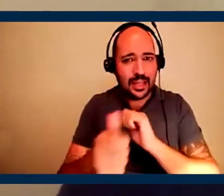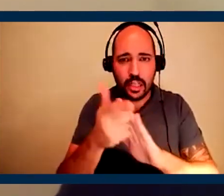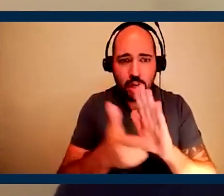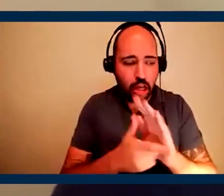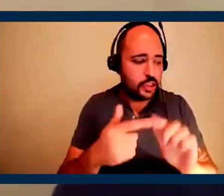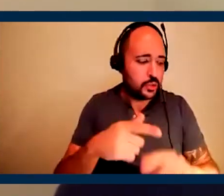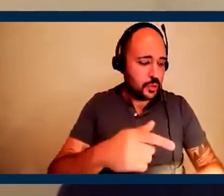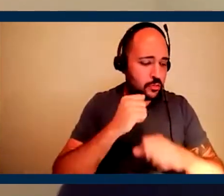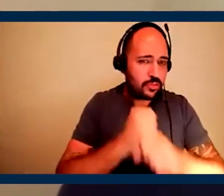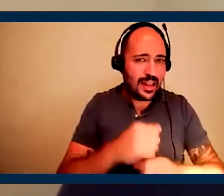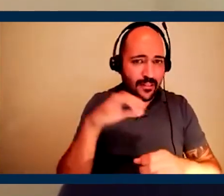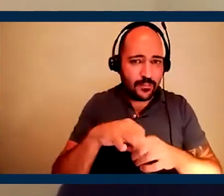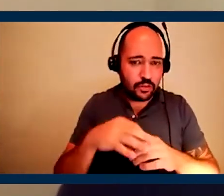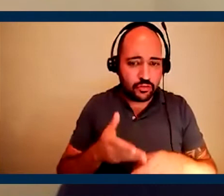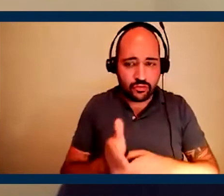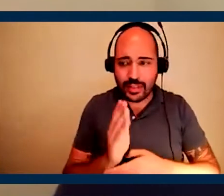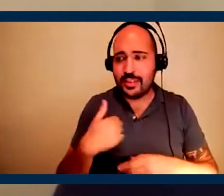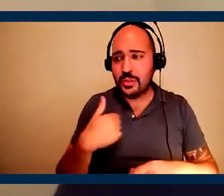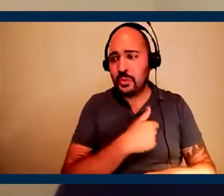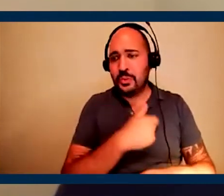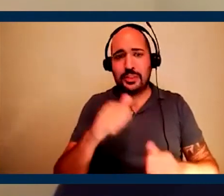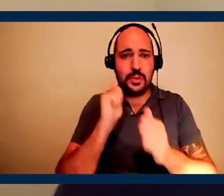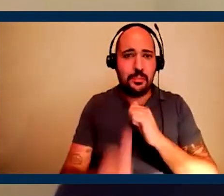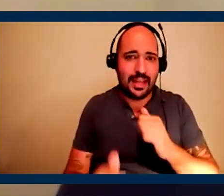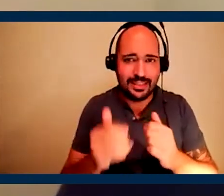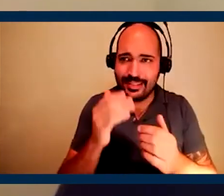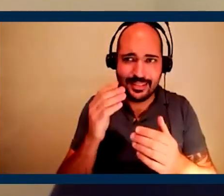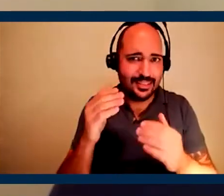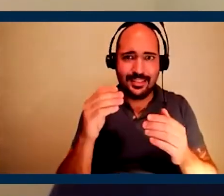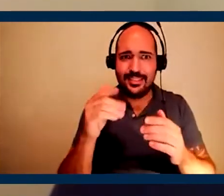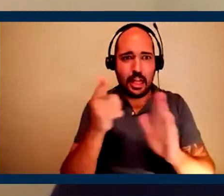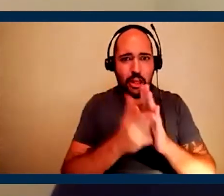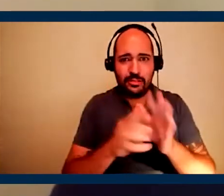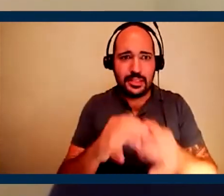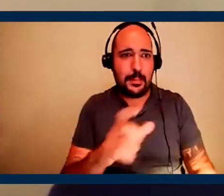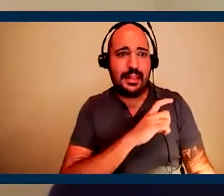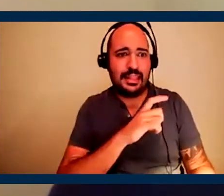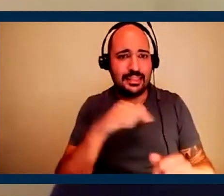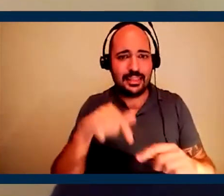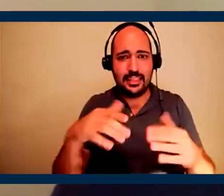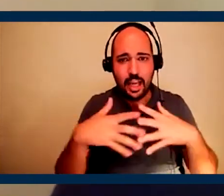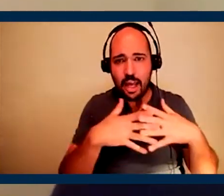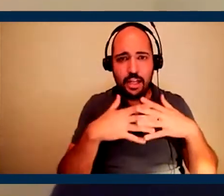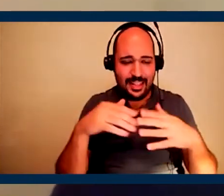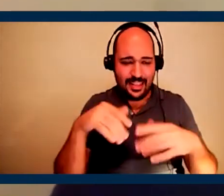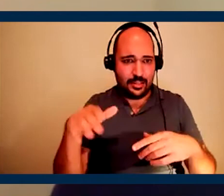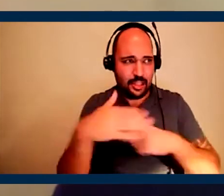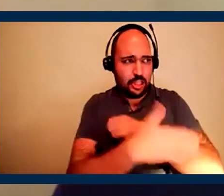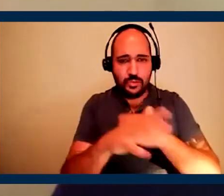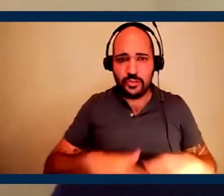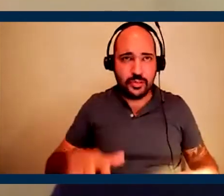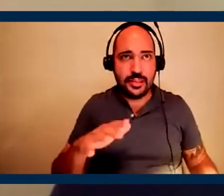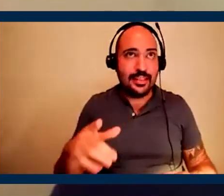rights. We understand that we need to get legislation passed around policing in this country. We understand that this is something that is long